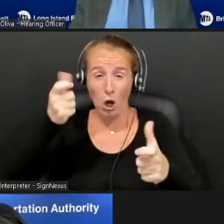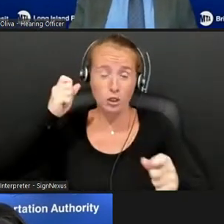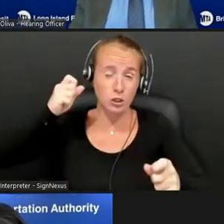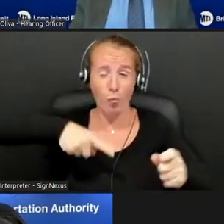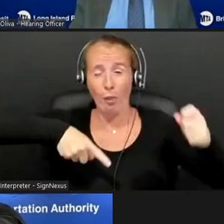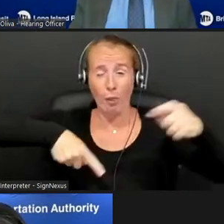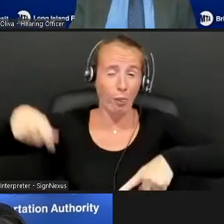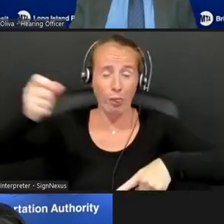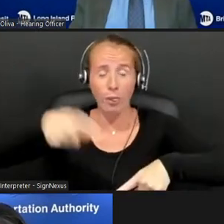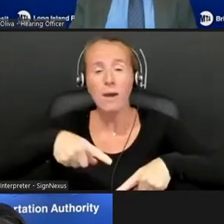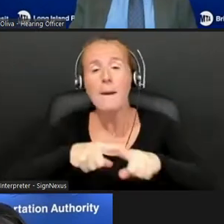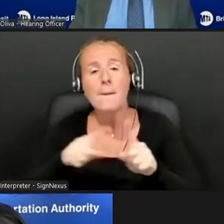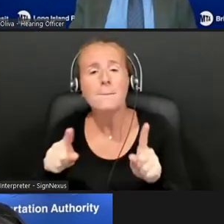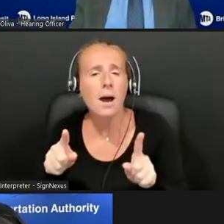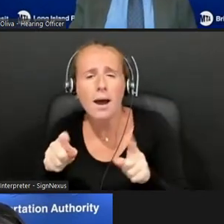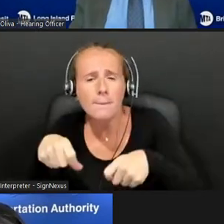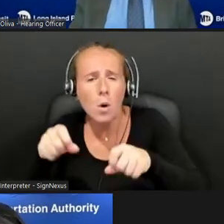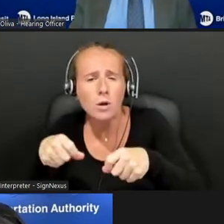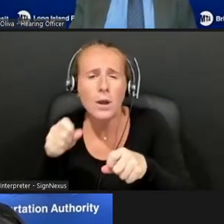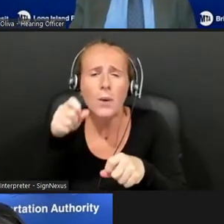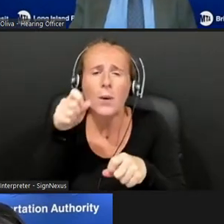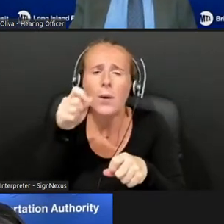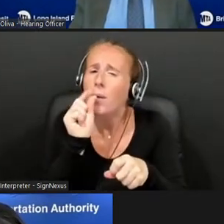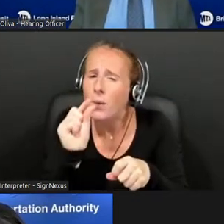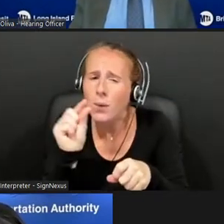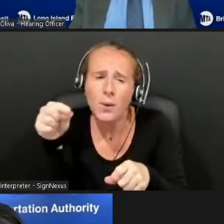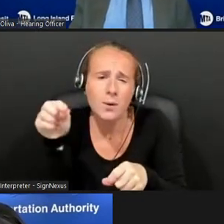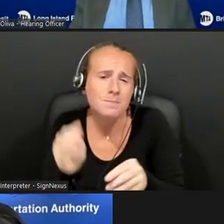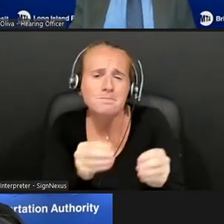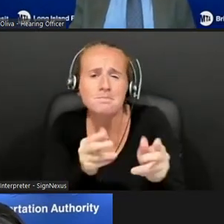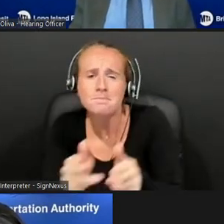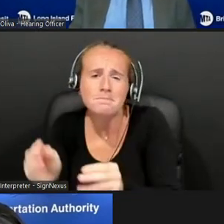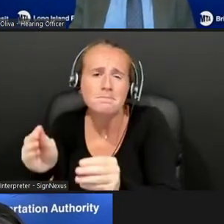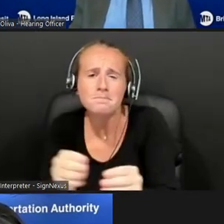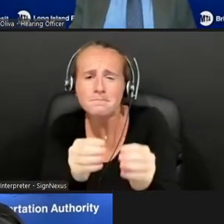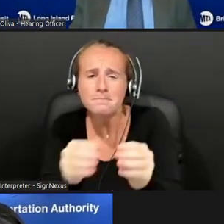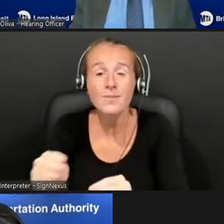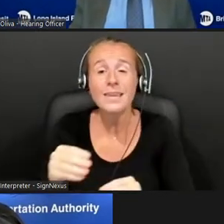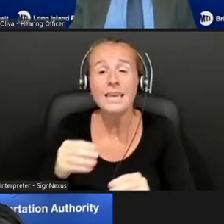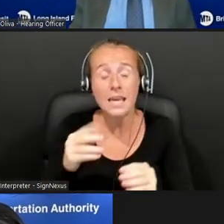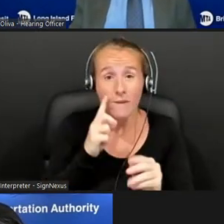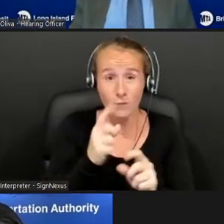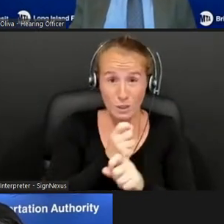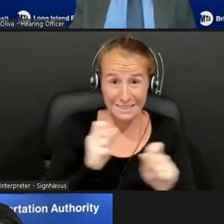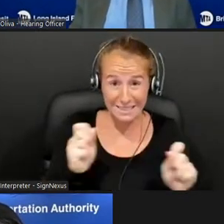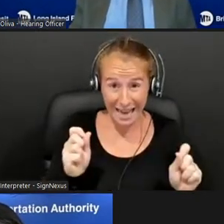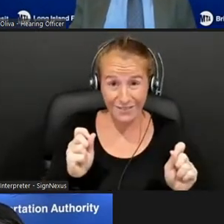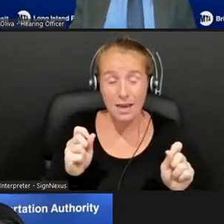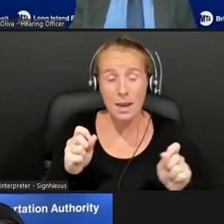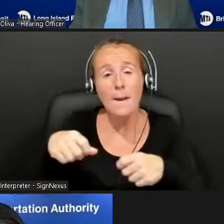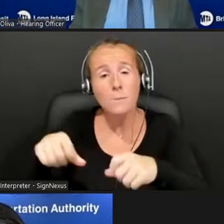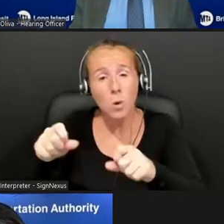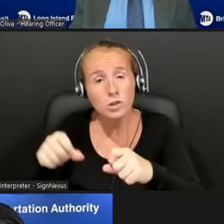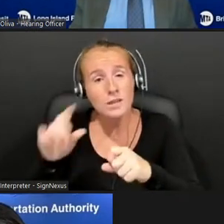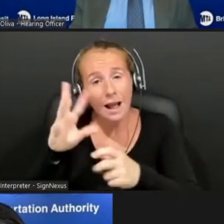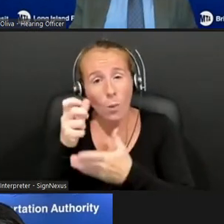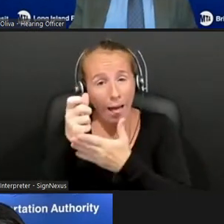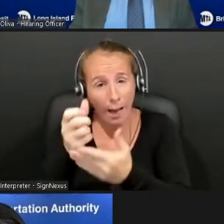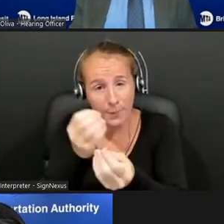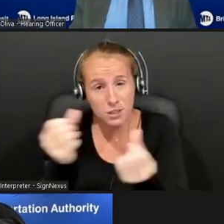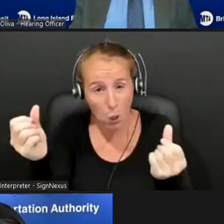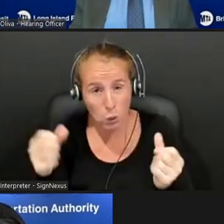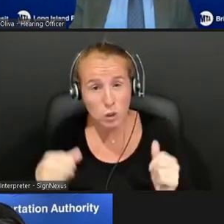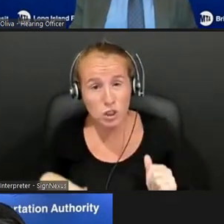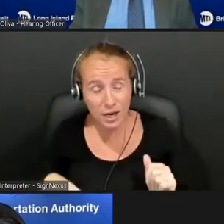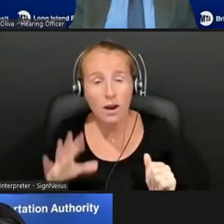mere grains of sand if pedestrian safety is the problem motorcycles are part of the solution there's a